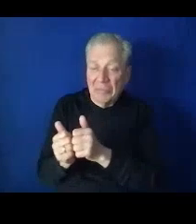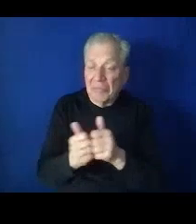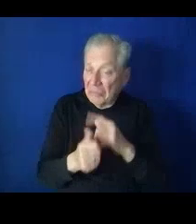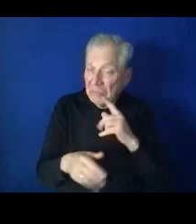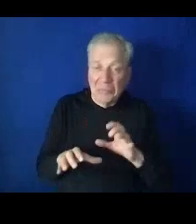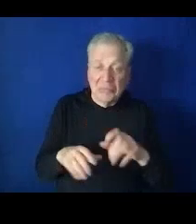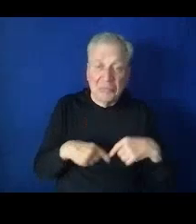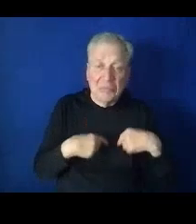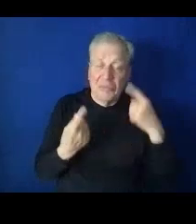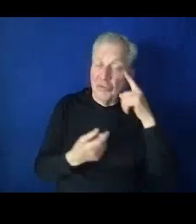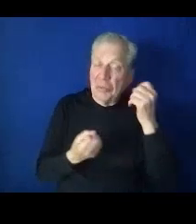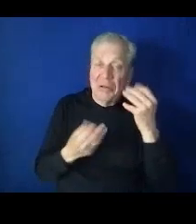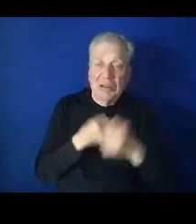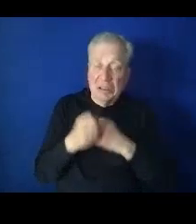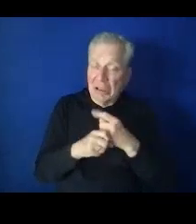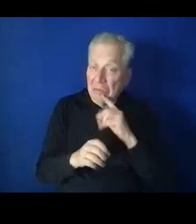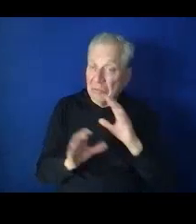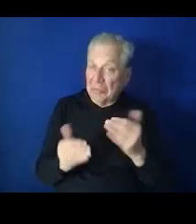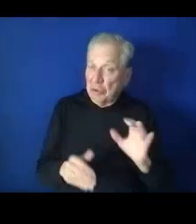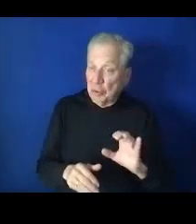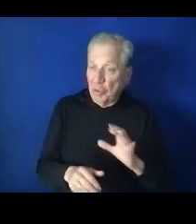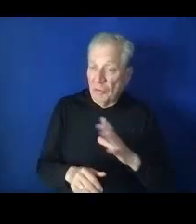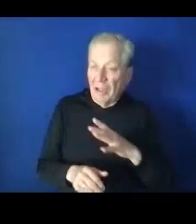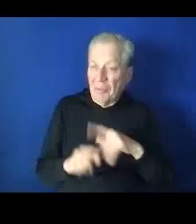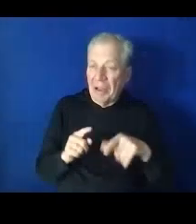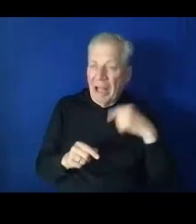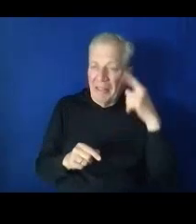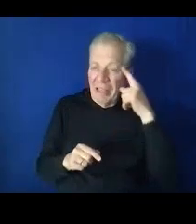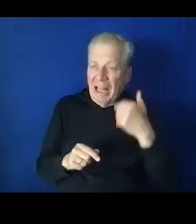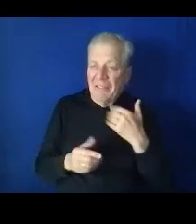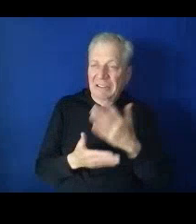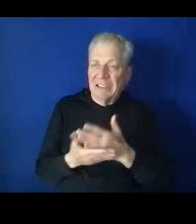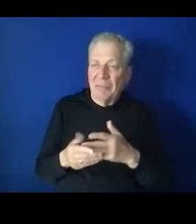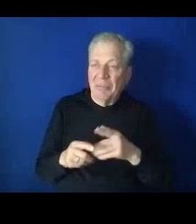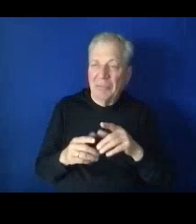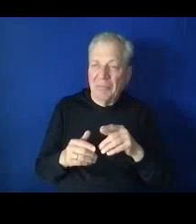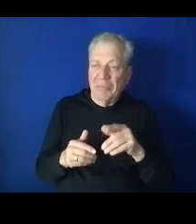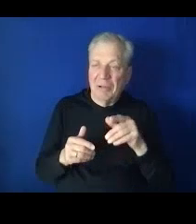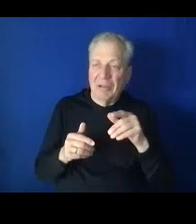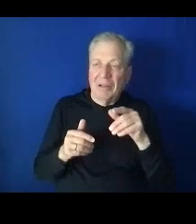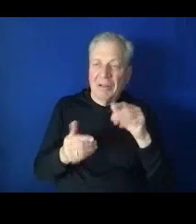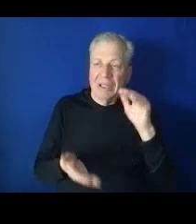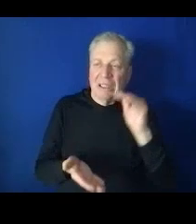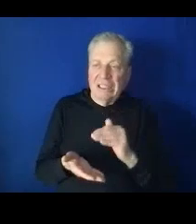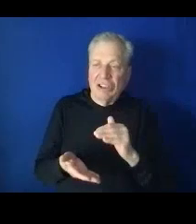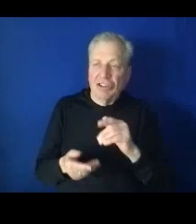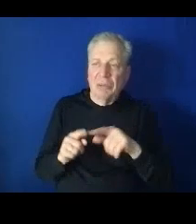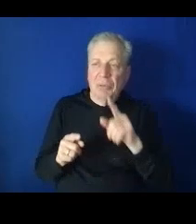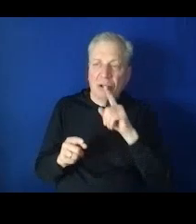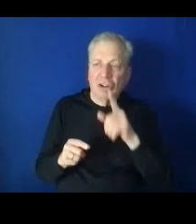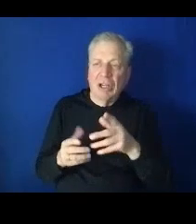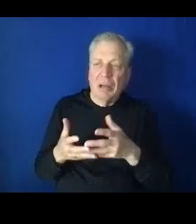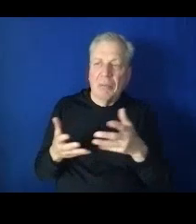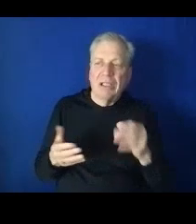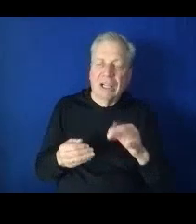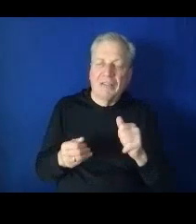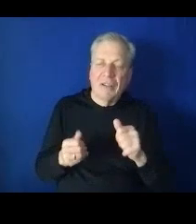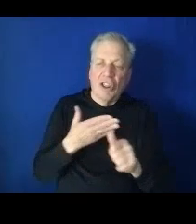just fine. I'm sure it has had some decrease, but it's not as much of a threat as